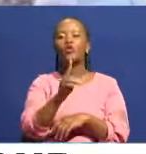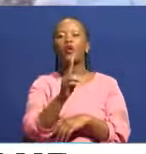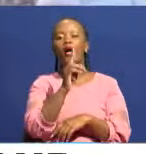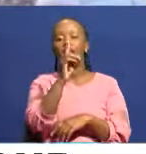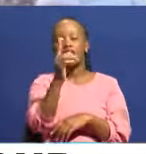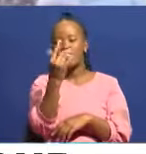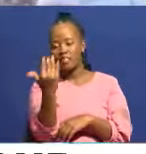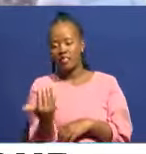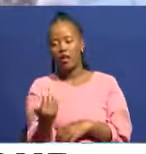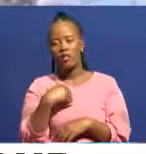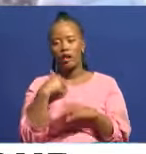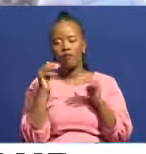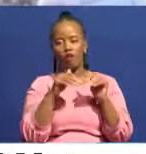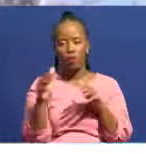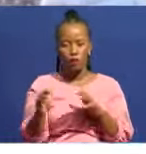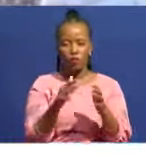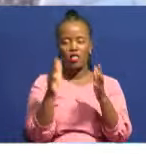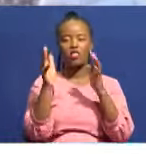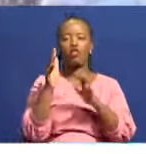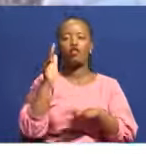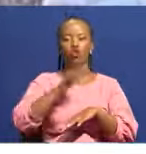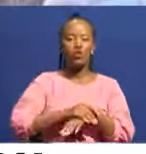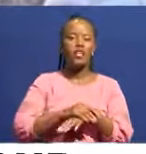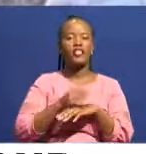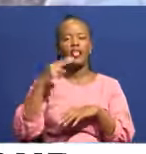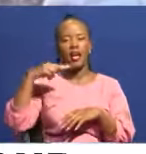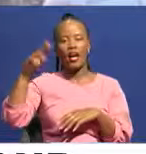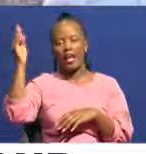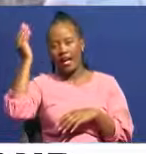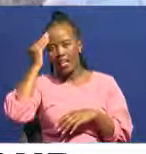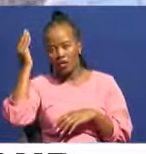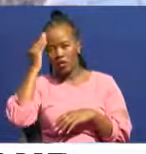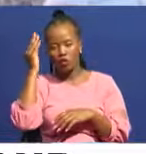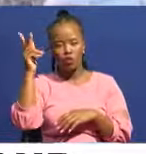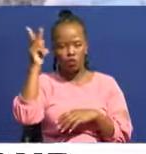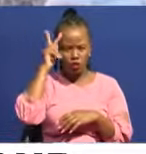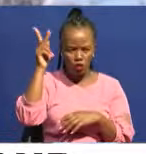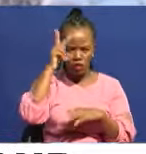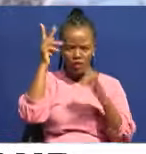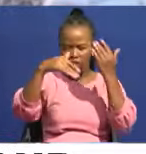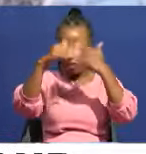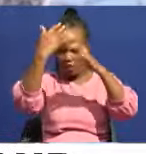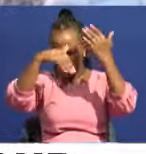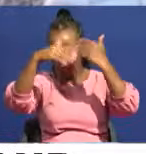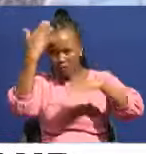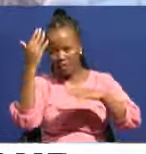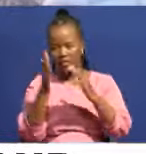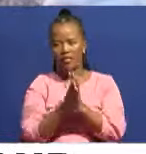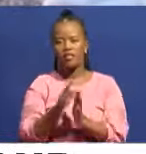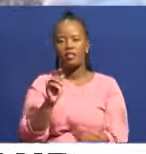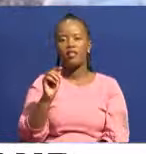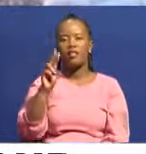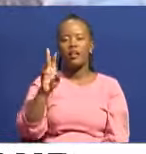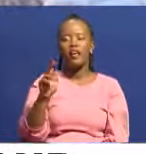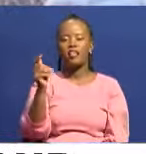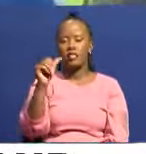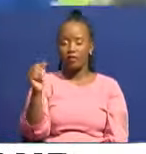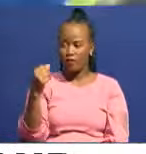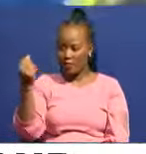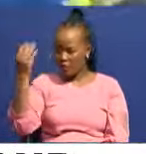has an opportunity to acquire higher education knowledge in our universities and in our TVETs. Tumeelewana